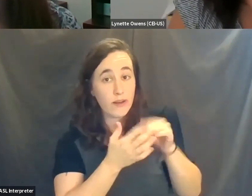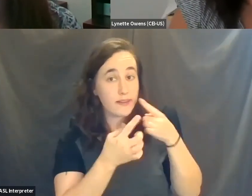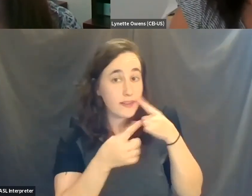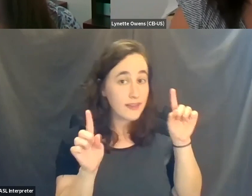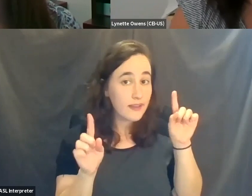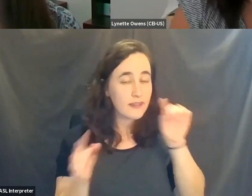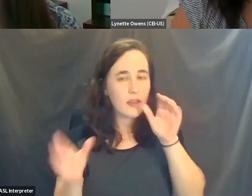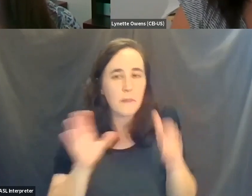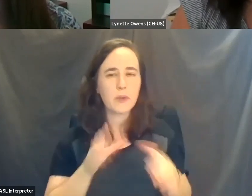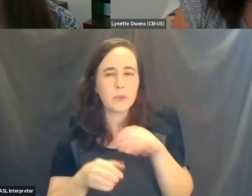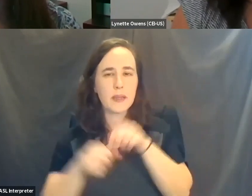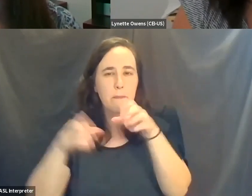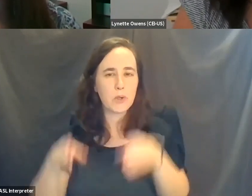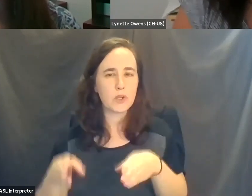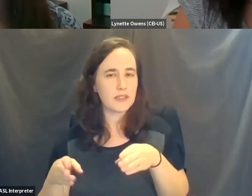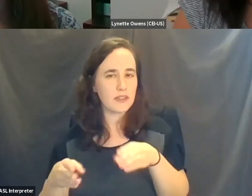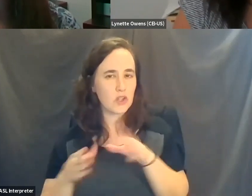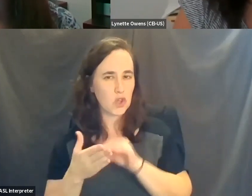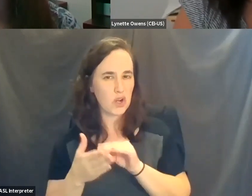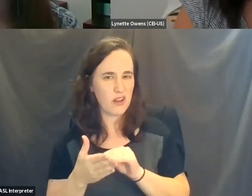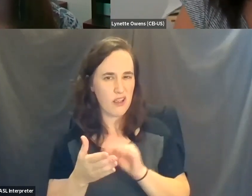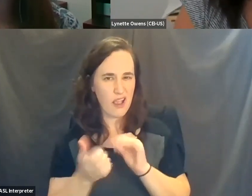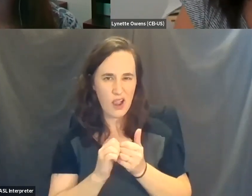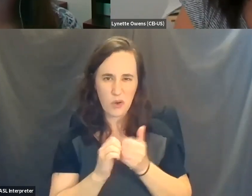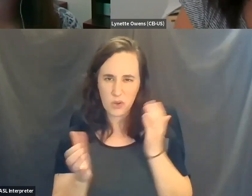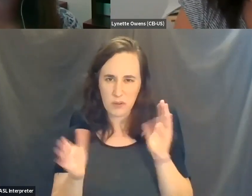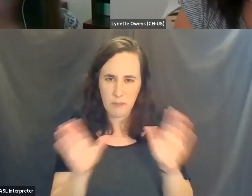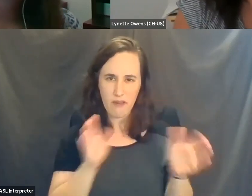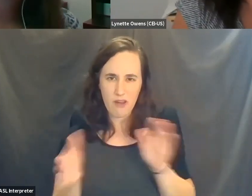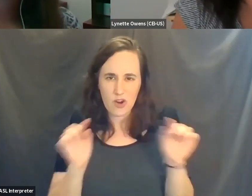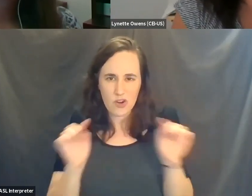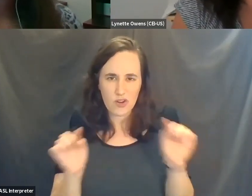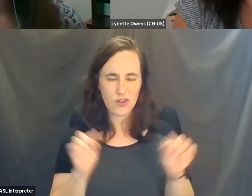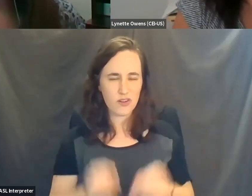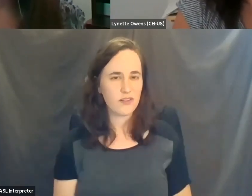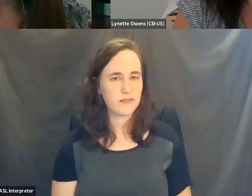learning once we get through all of this? Mm-hmm. How is that being measured?